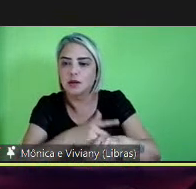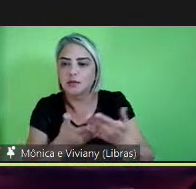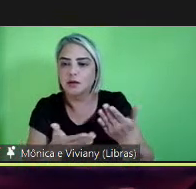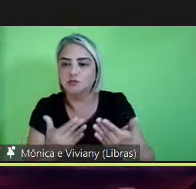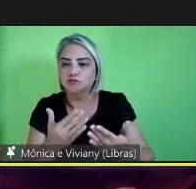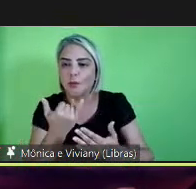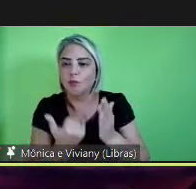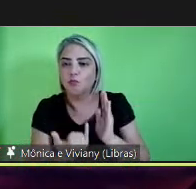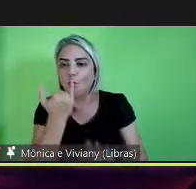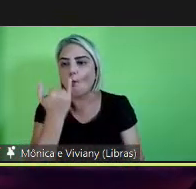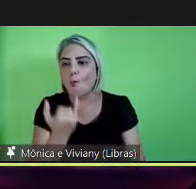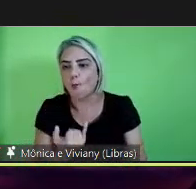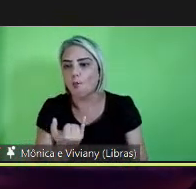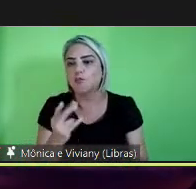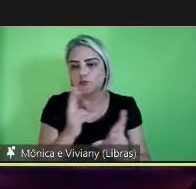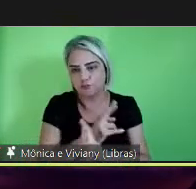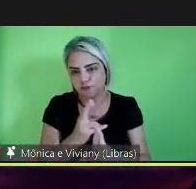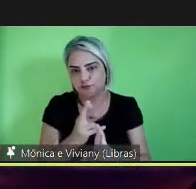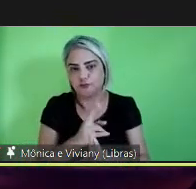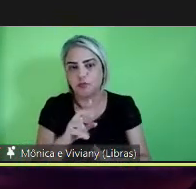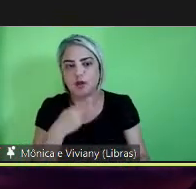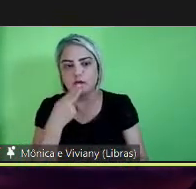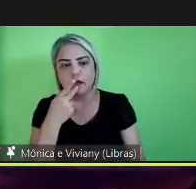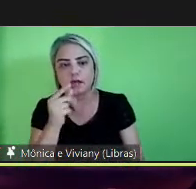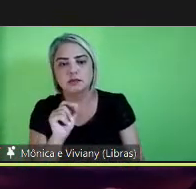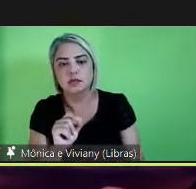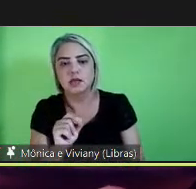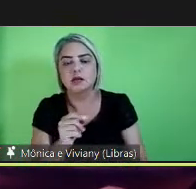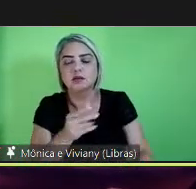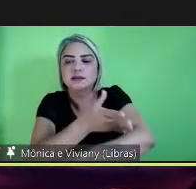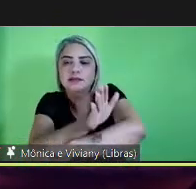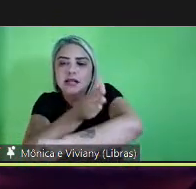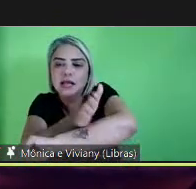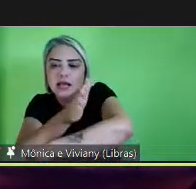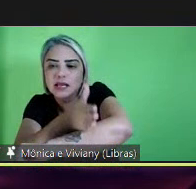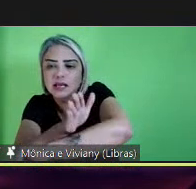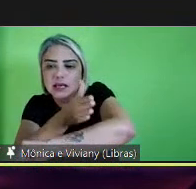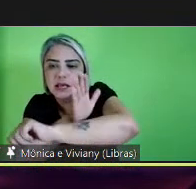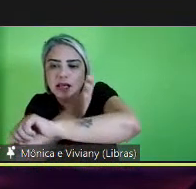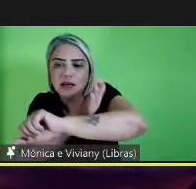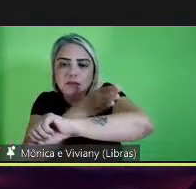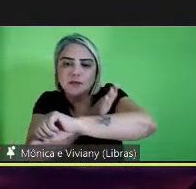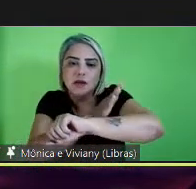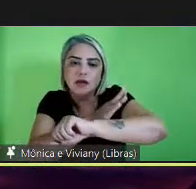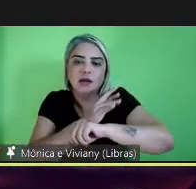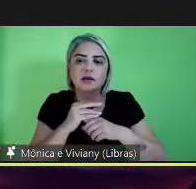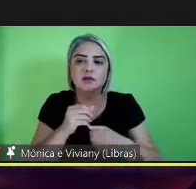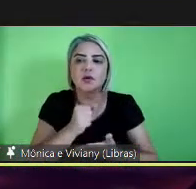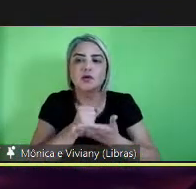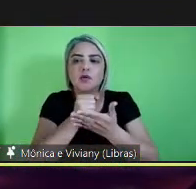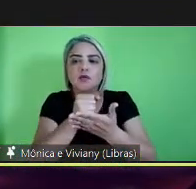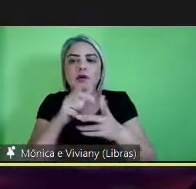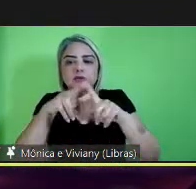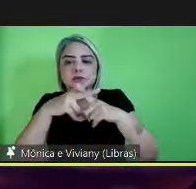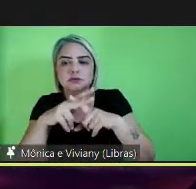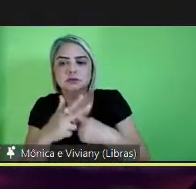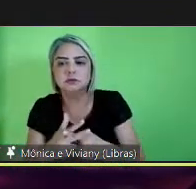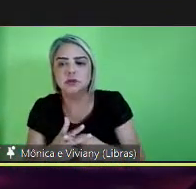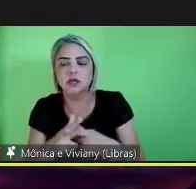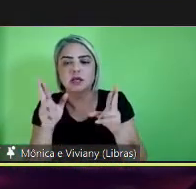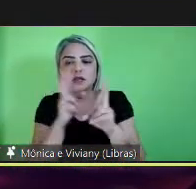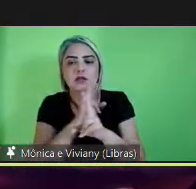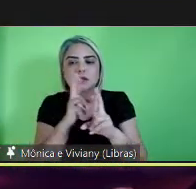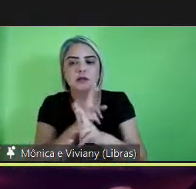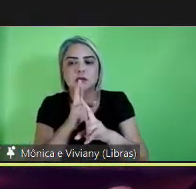We talk about training, and I offer you one tool that is used in terms of training, Scope